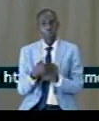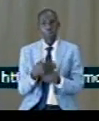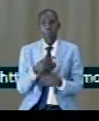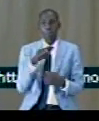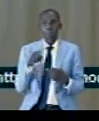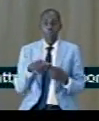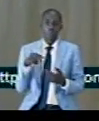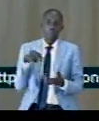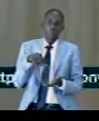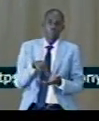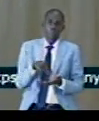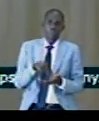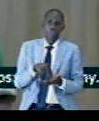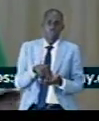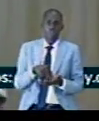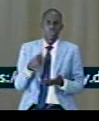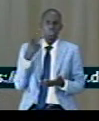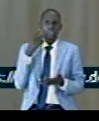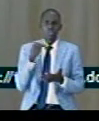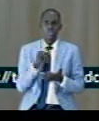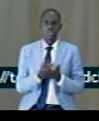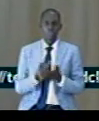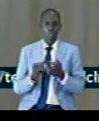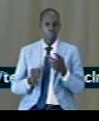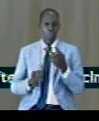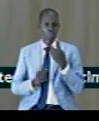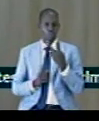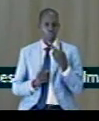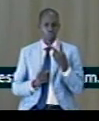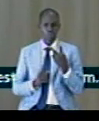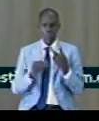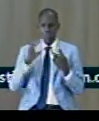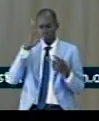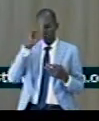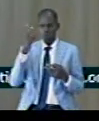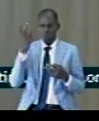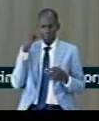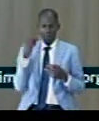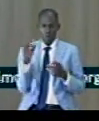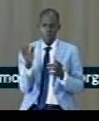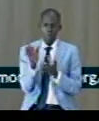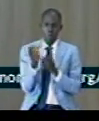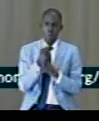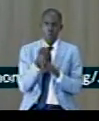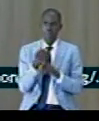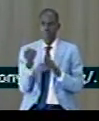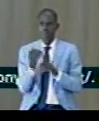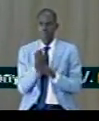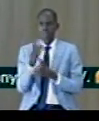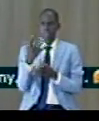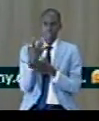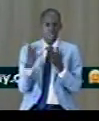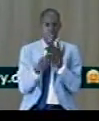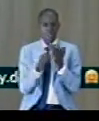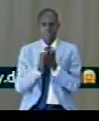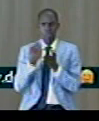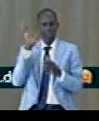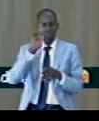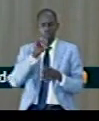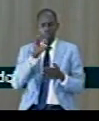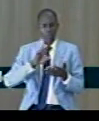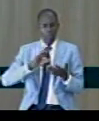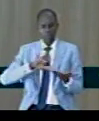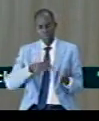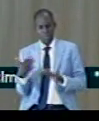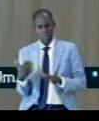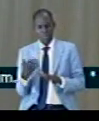two young men holding me by my side, and they were proclaiming that you shall not die. When I came back to my senses, I said,